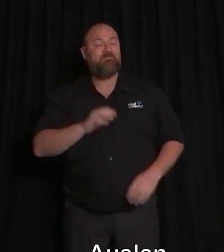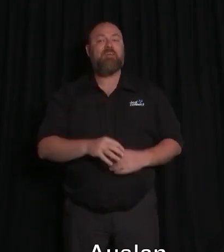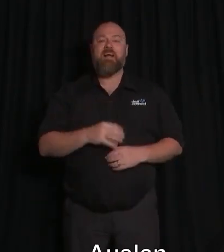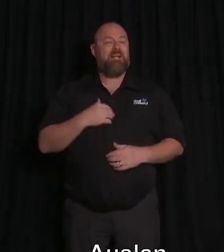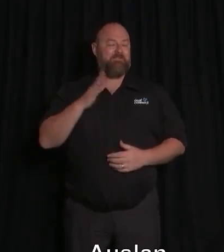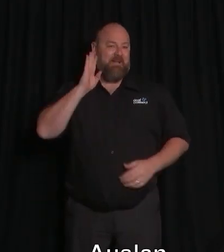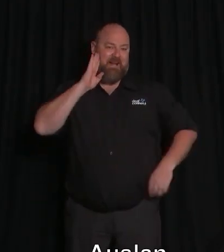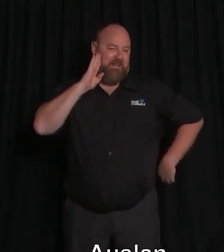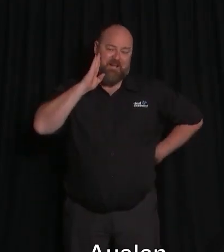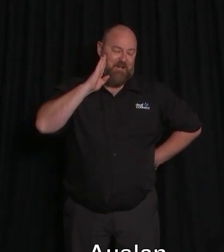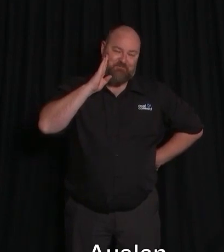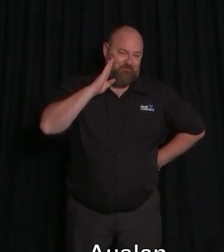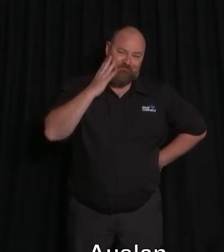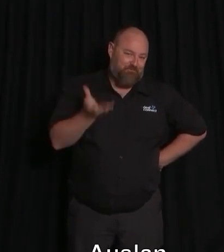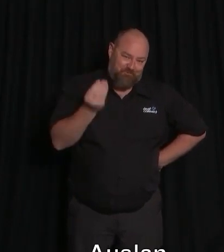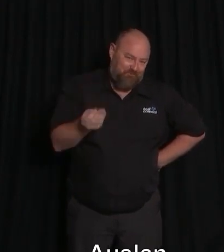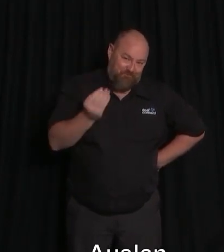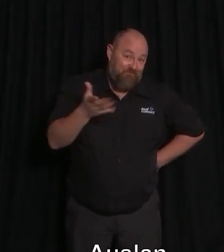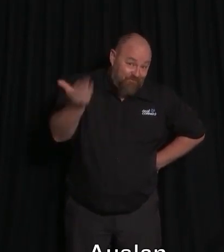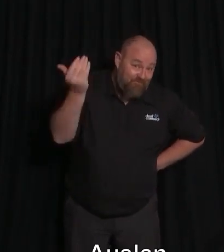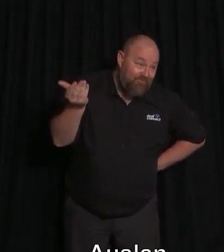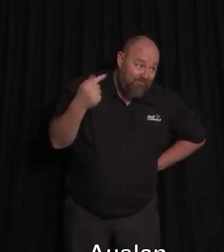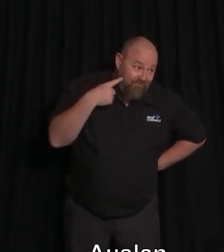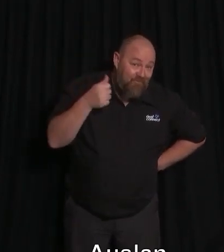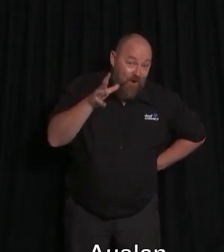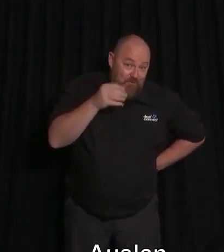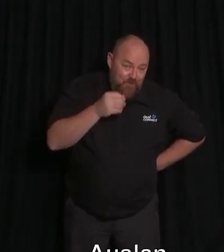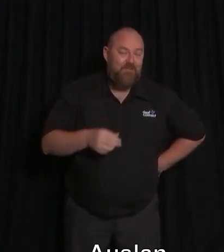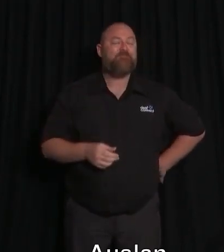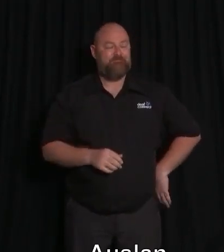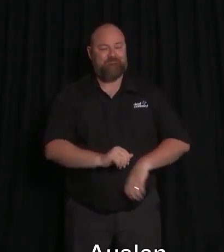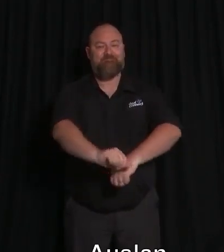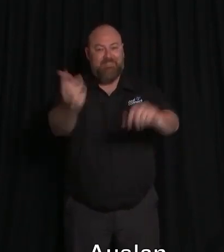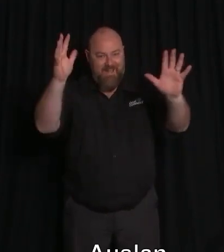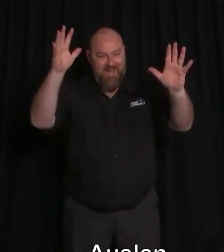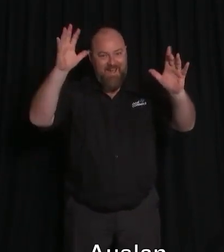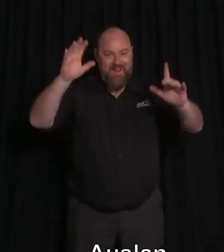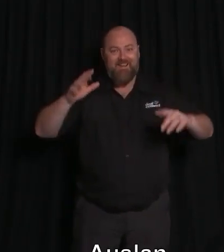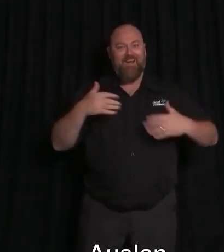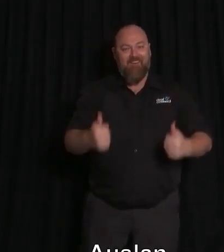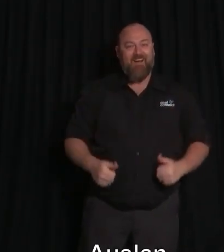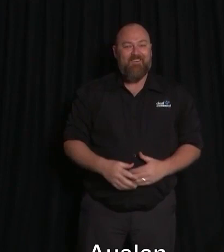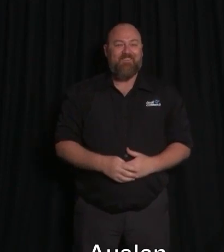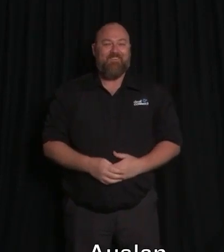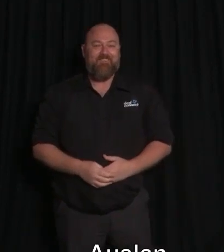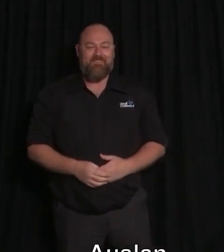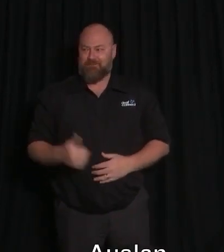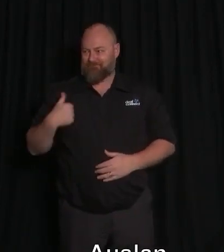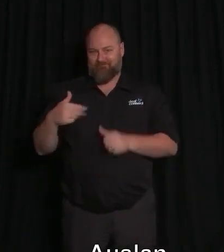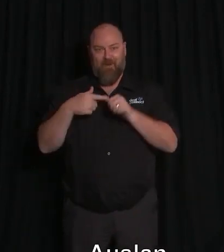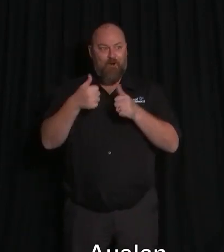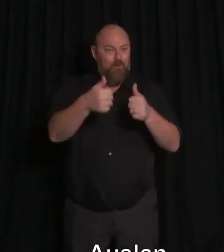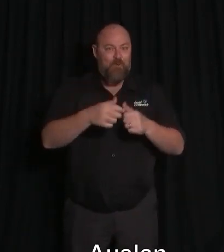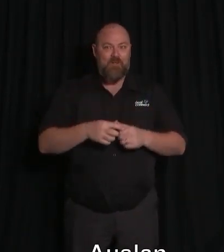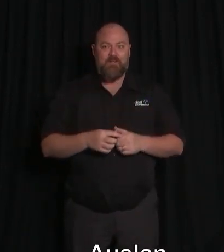Can't hear. Good afternoon. Good afternoon. Yay, how are you? Good. Has